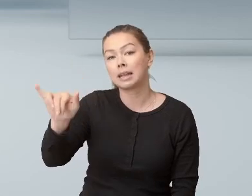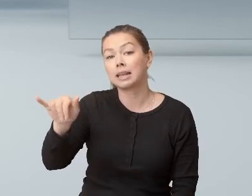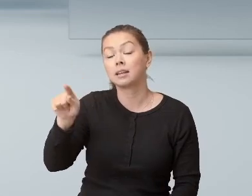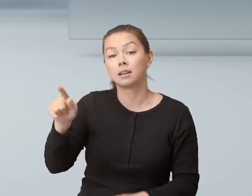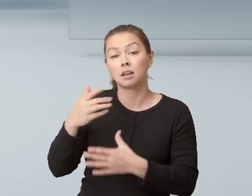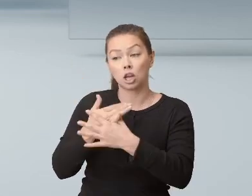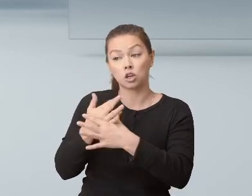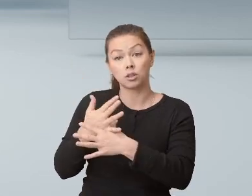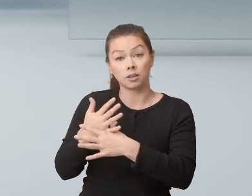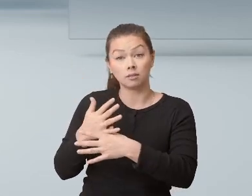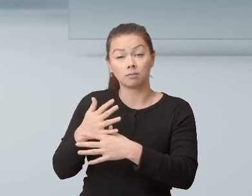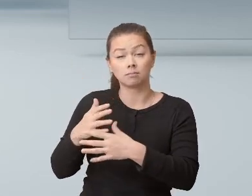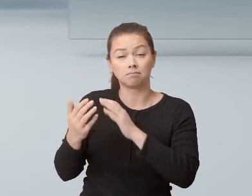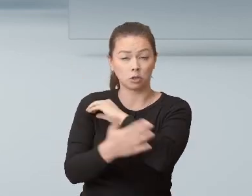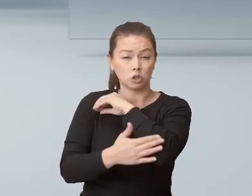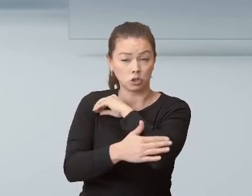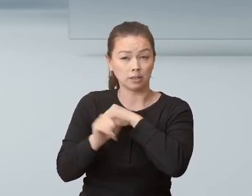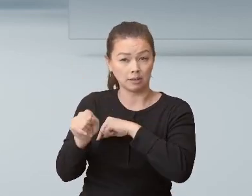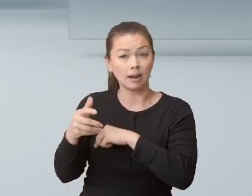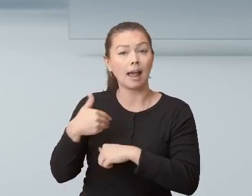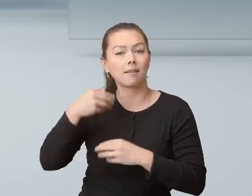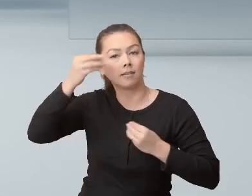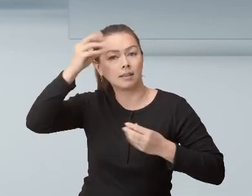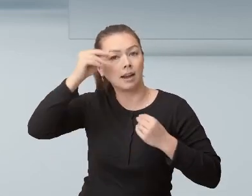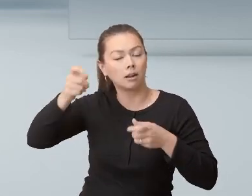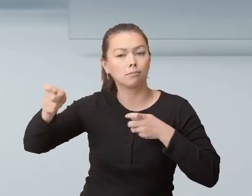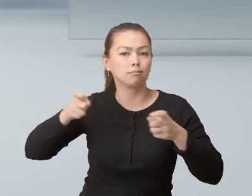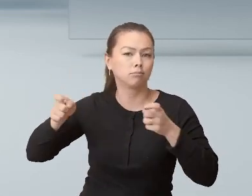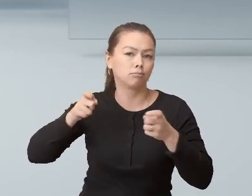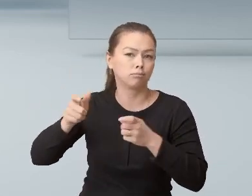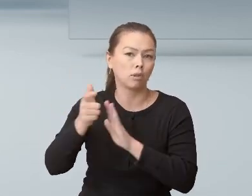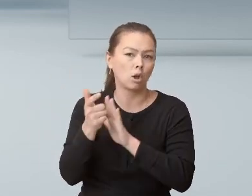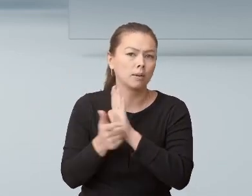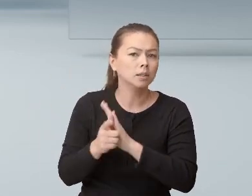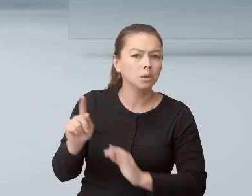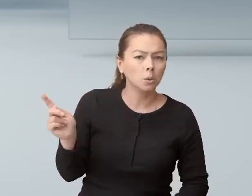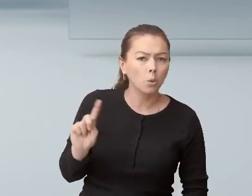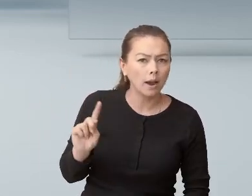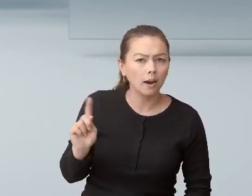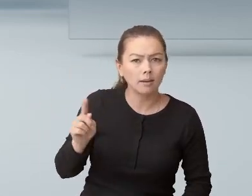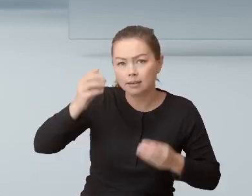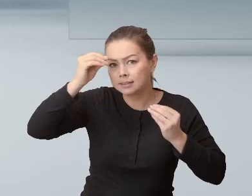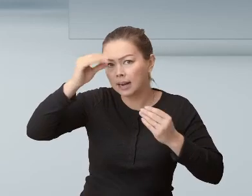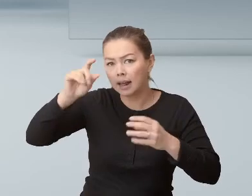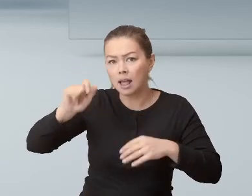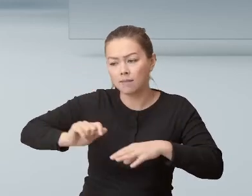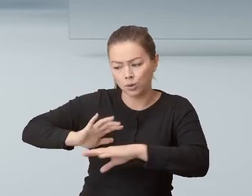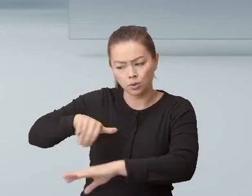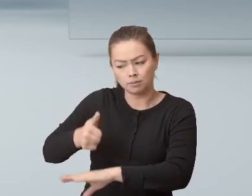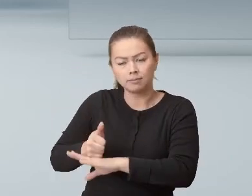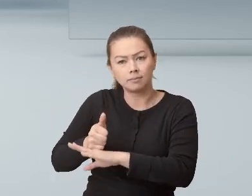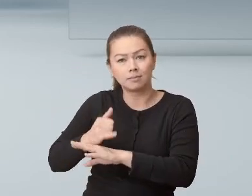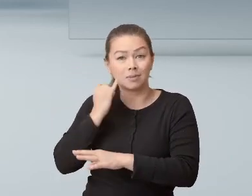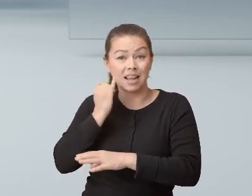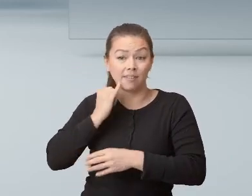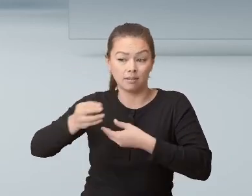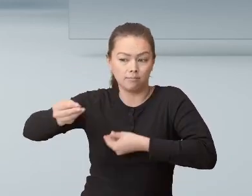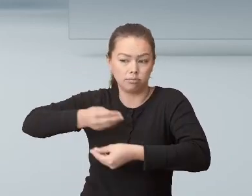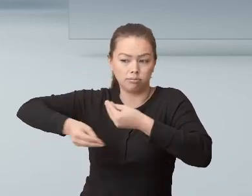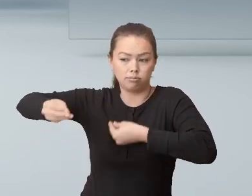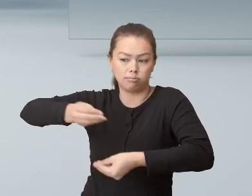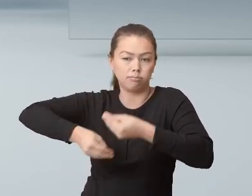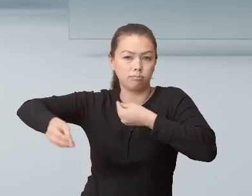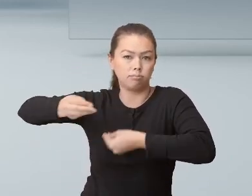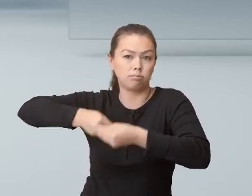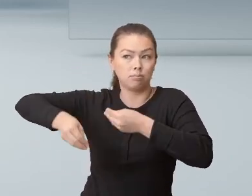has data governance laws around where data must exist for companies transacting in Germany. And so,